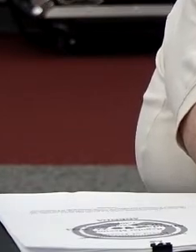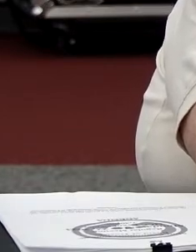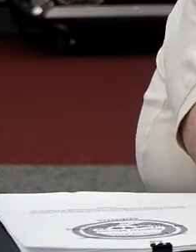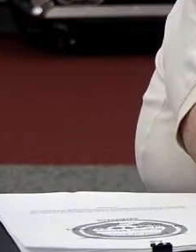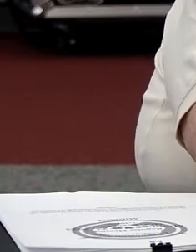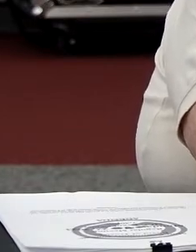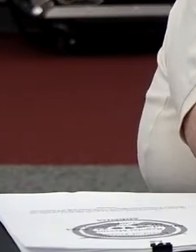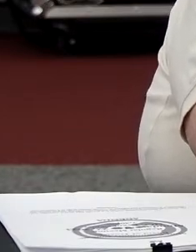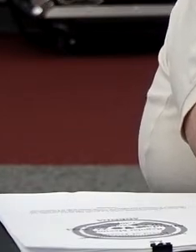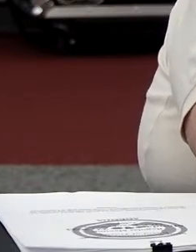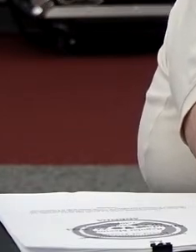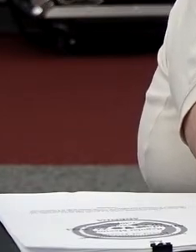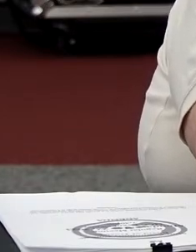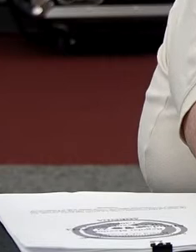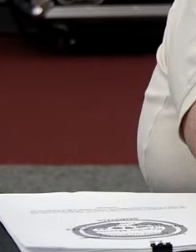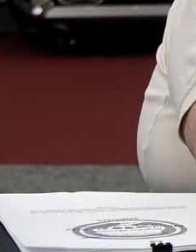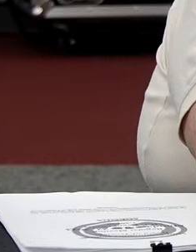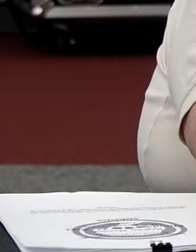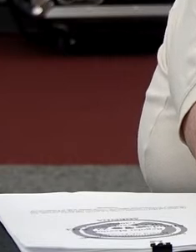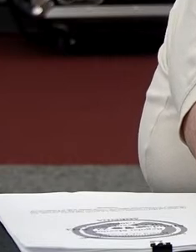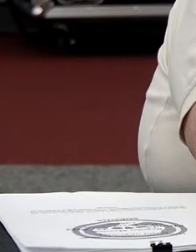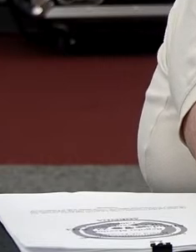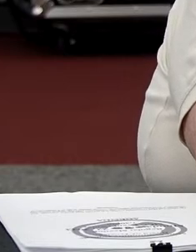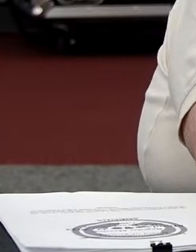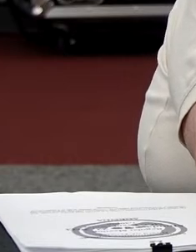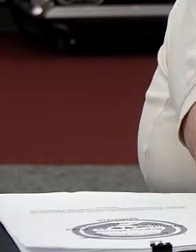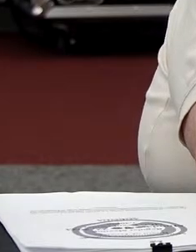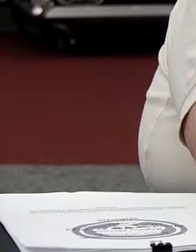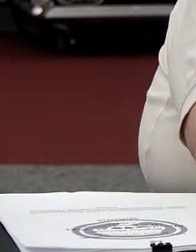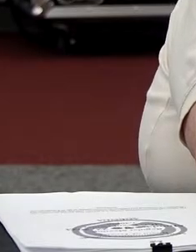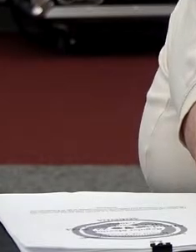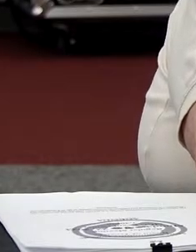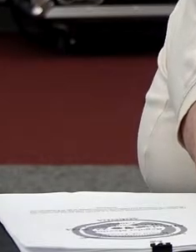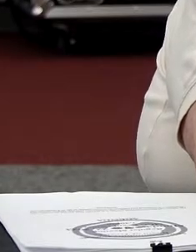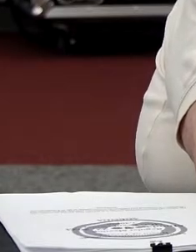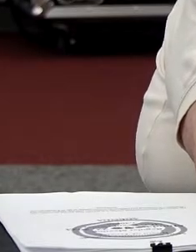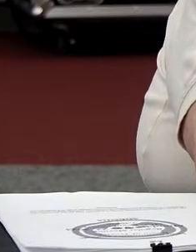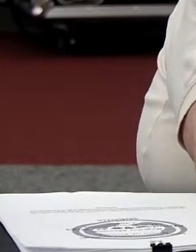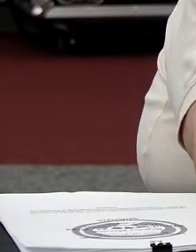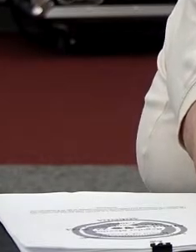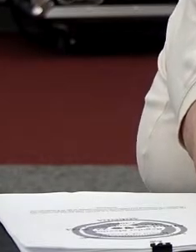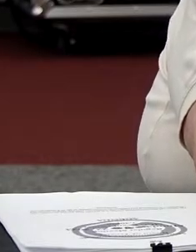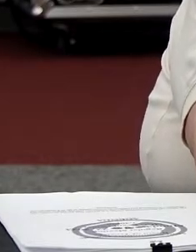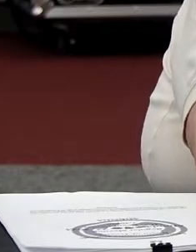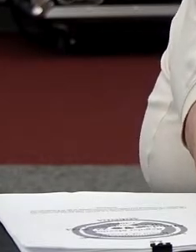that, or a Latin matter. So I would, for myself,